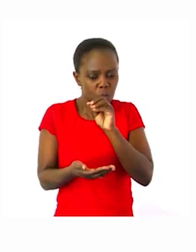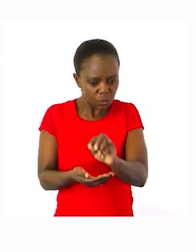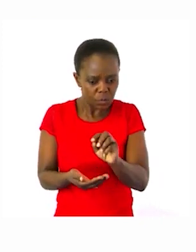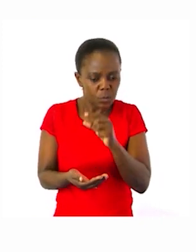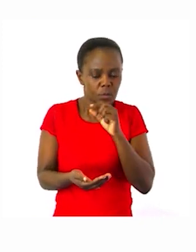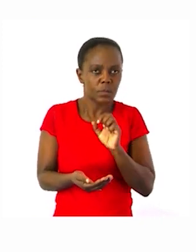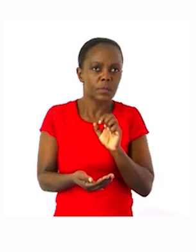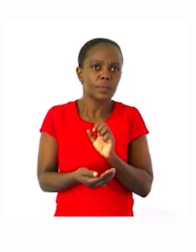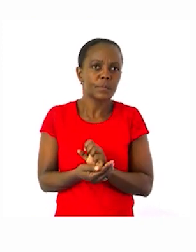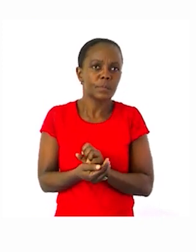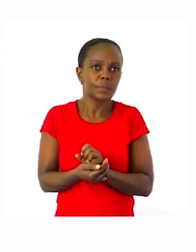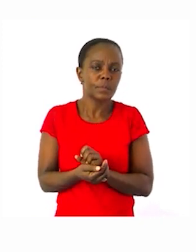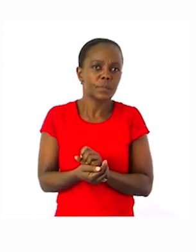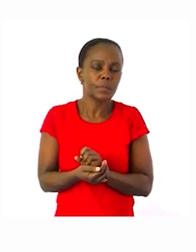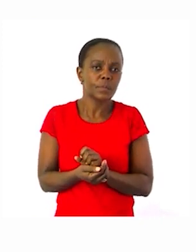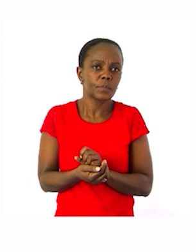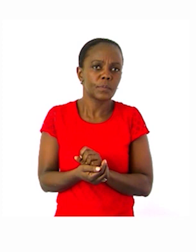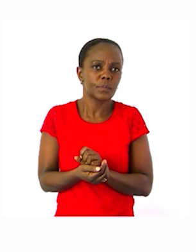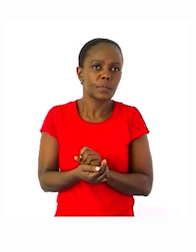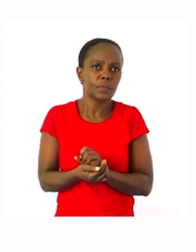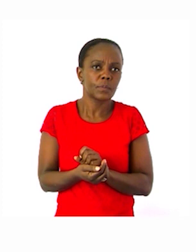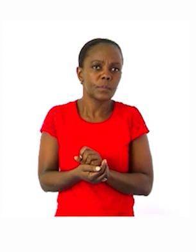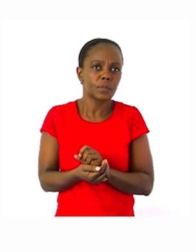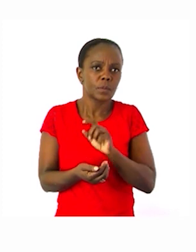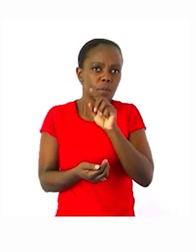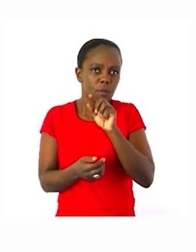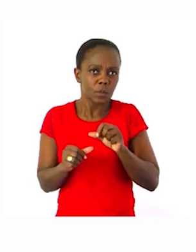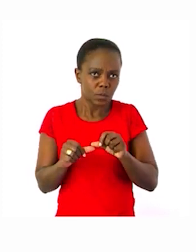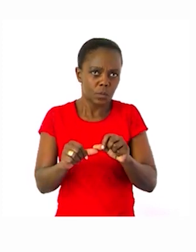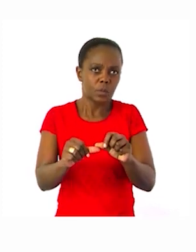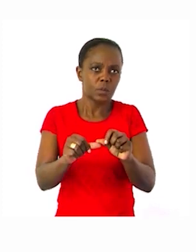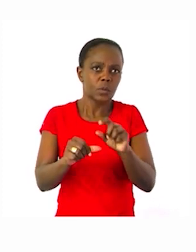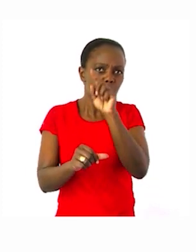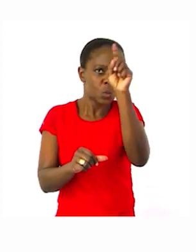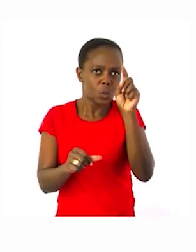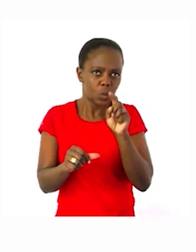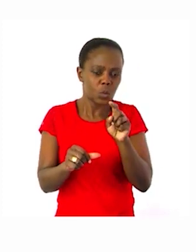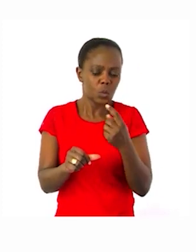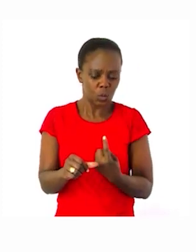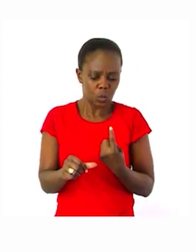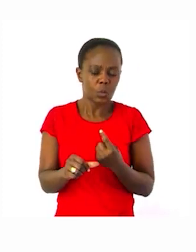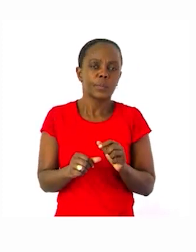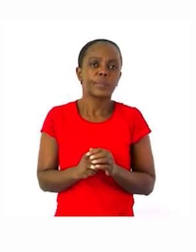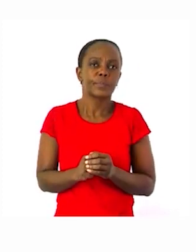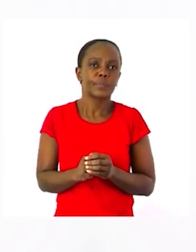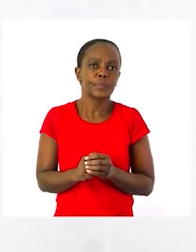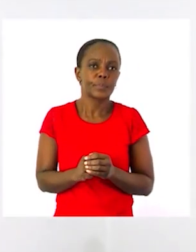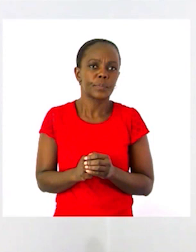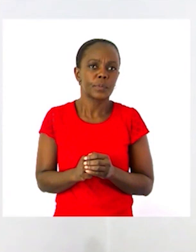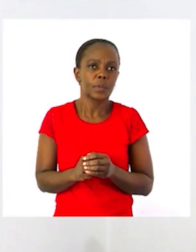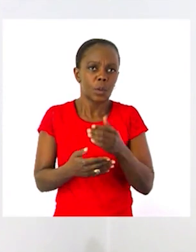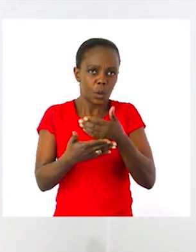is Louisa. And the rest of the questions you're going to answer by yourself. On